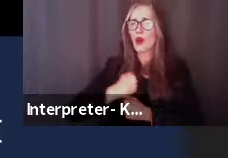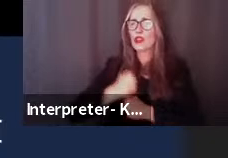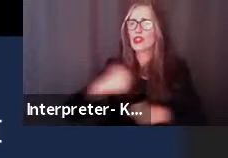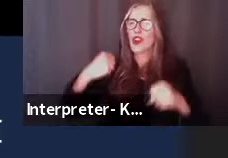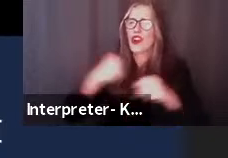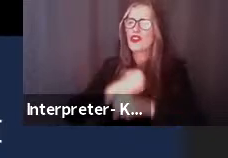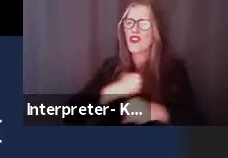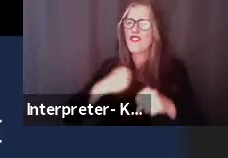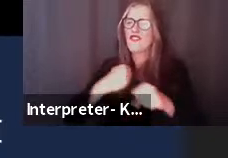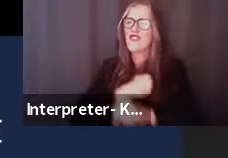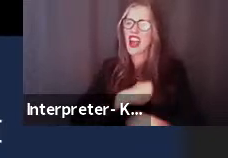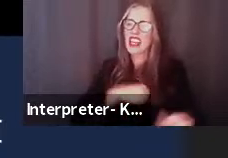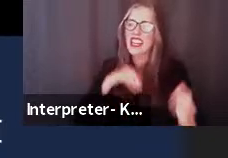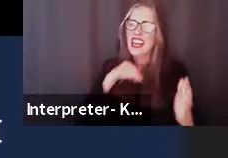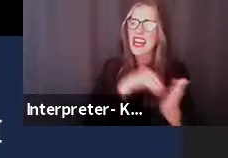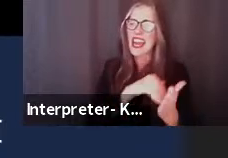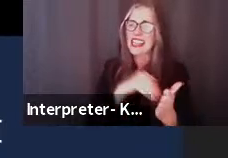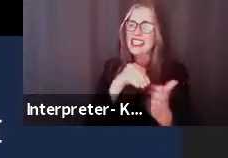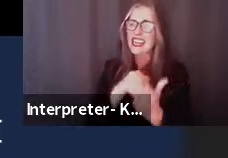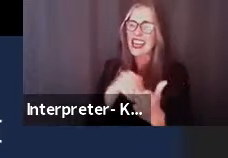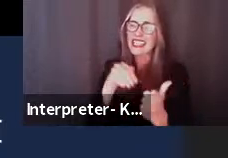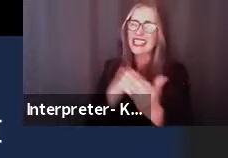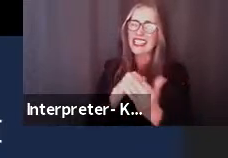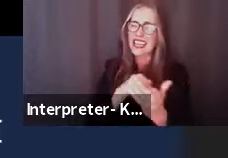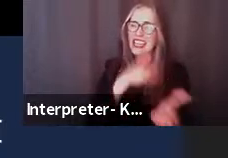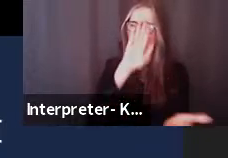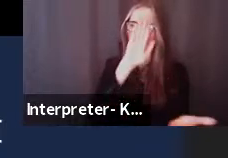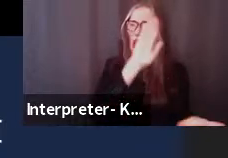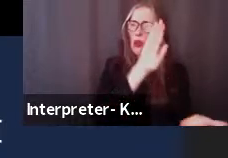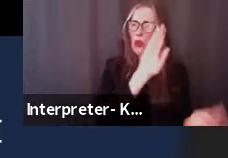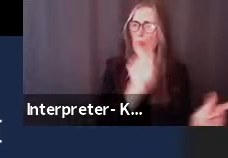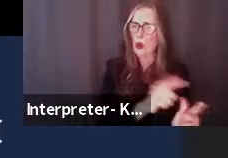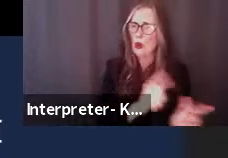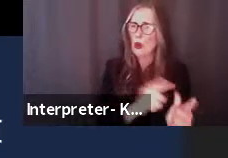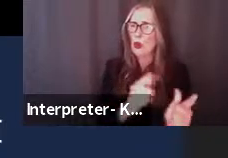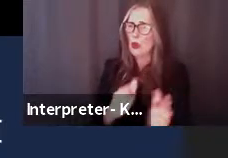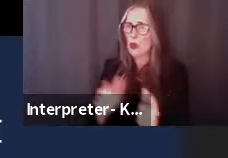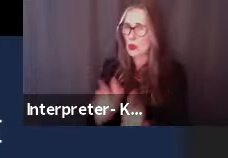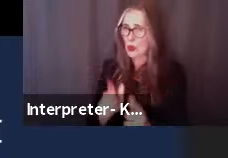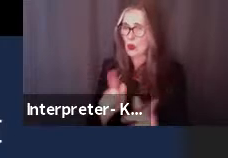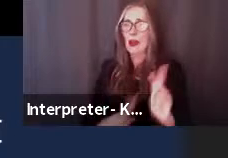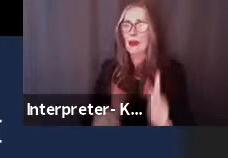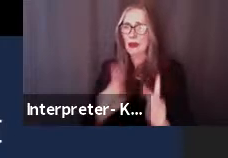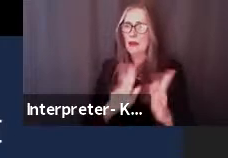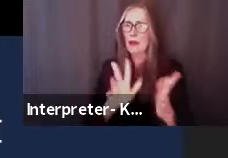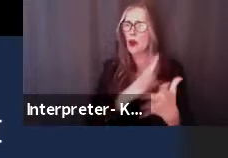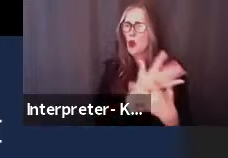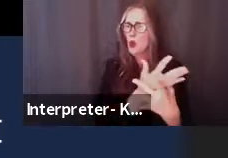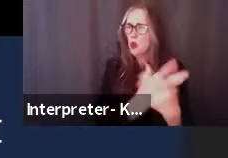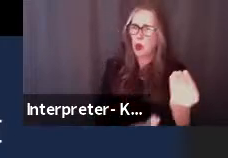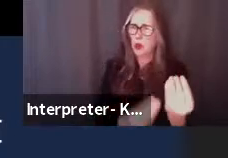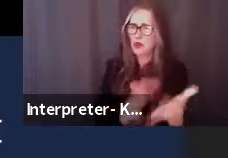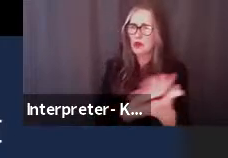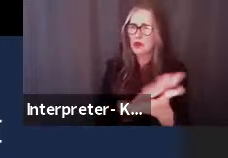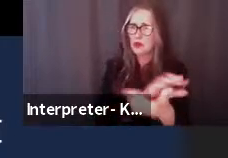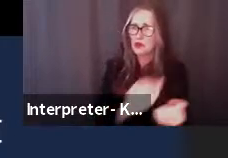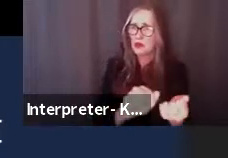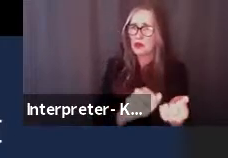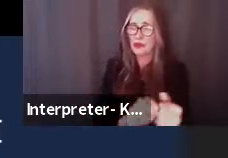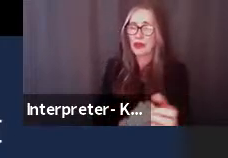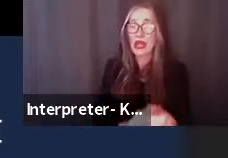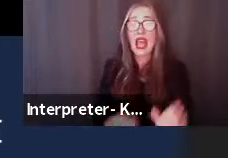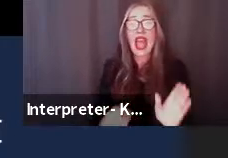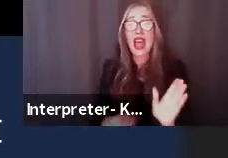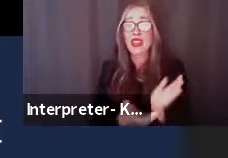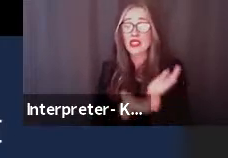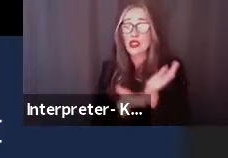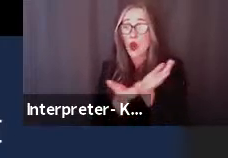that we talk much more about during our campus forums that we have that are uh that are hosted by the repair project